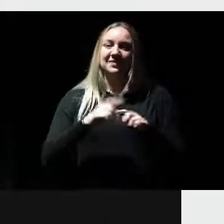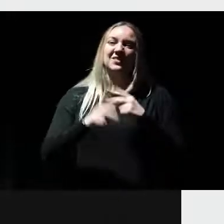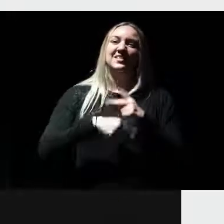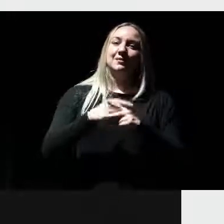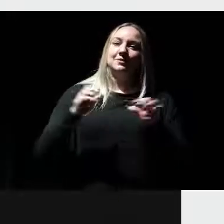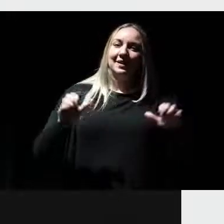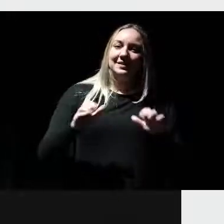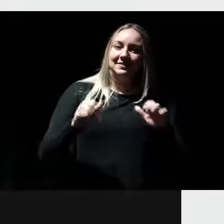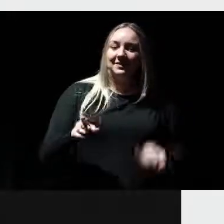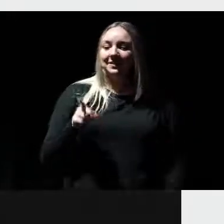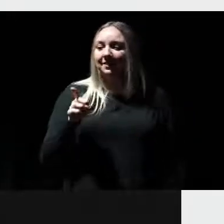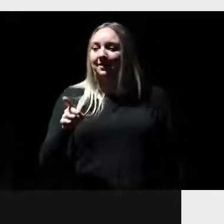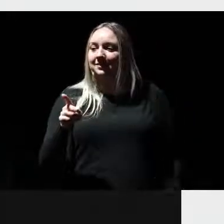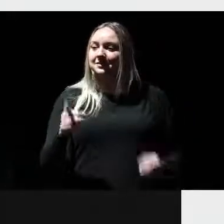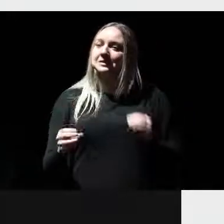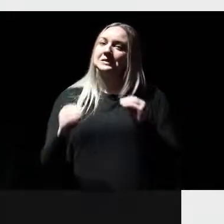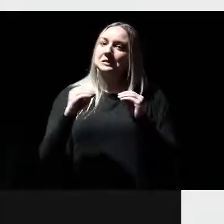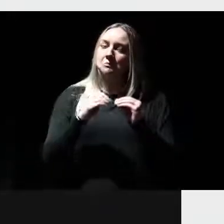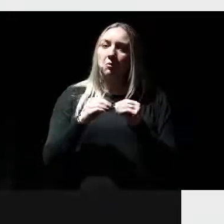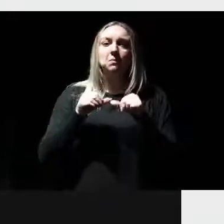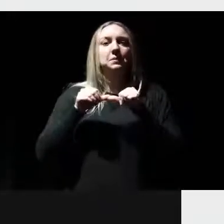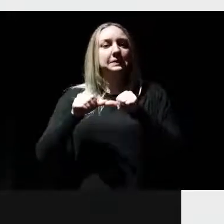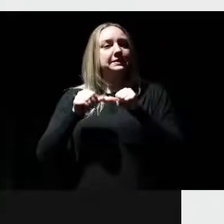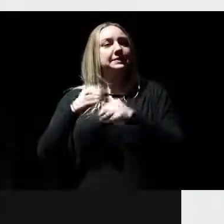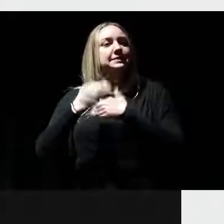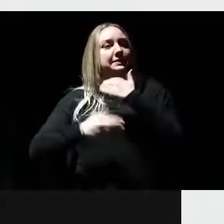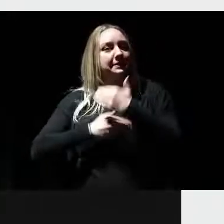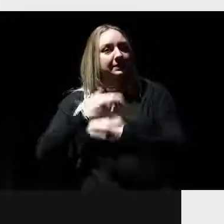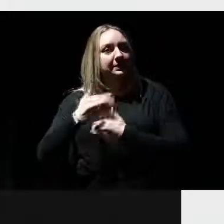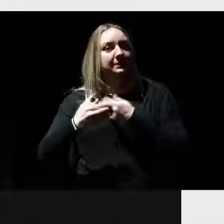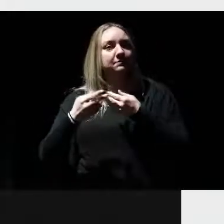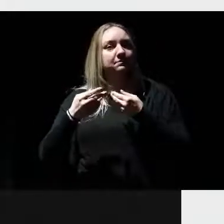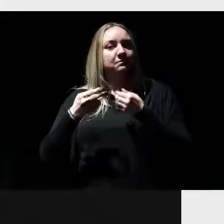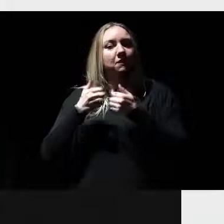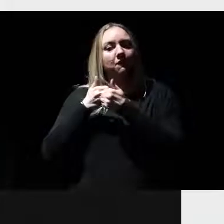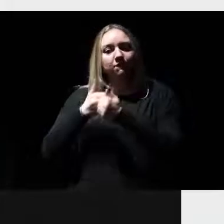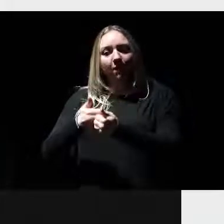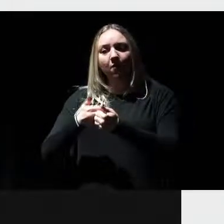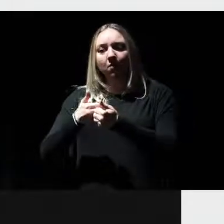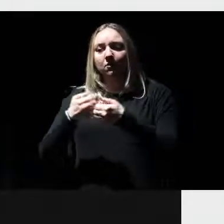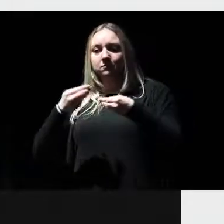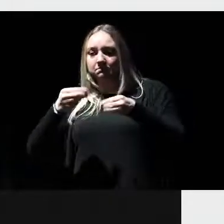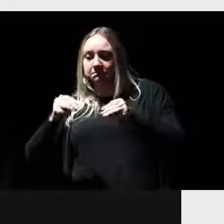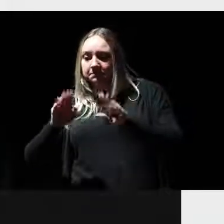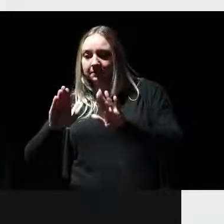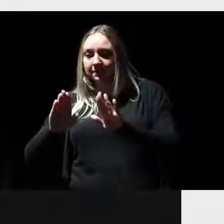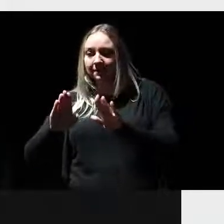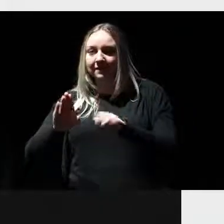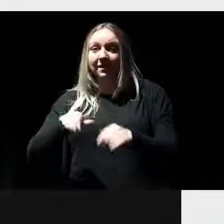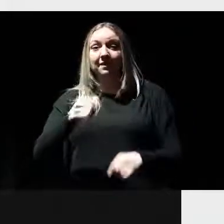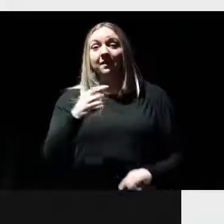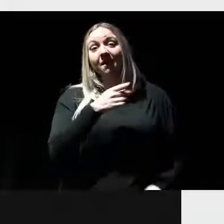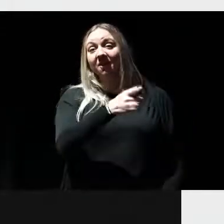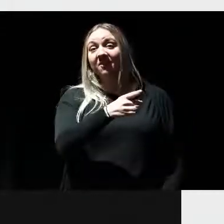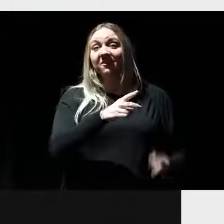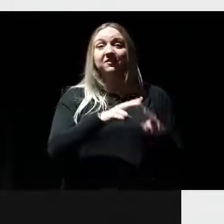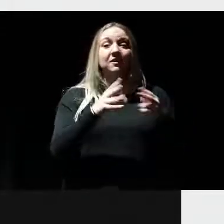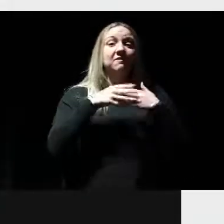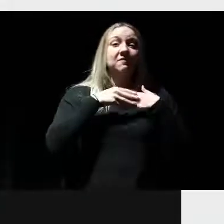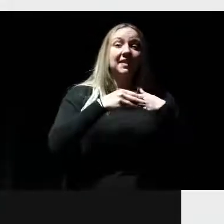that is quite consistent and methodical and is running the marathon, and the other which